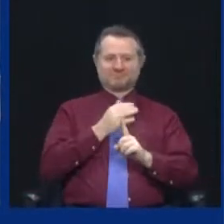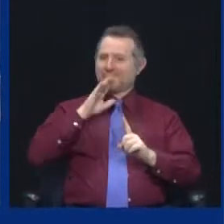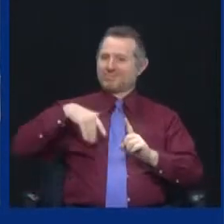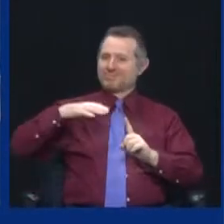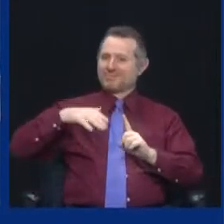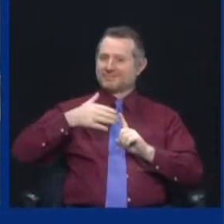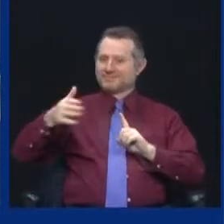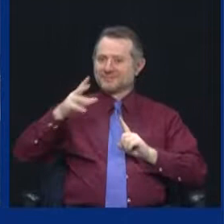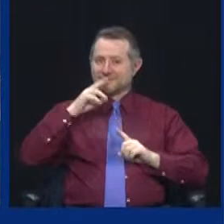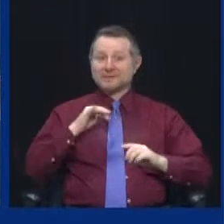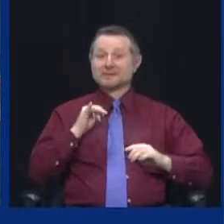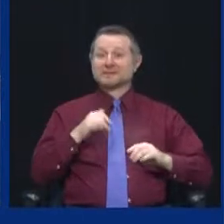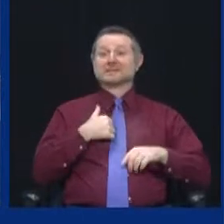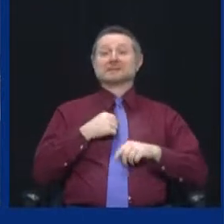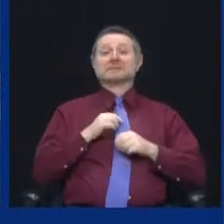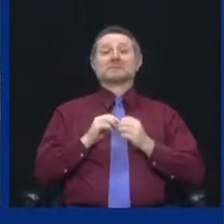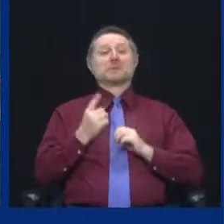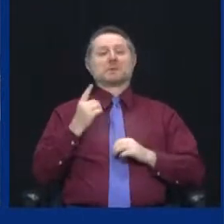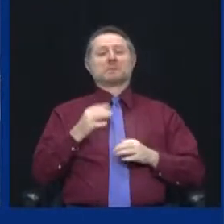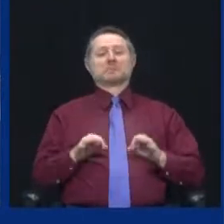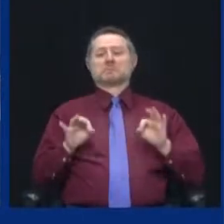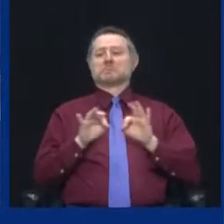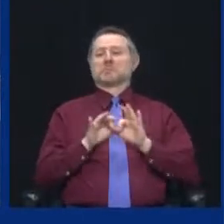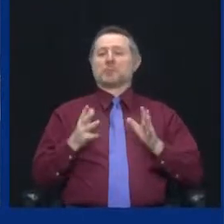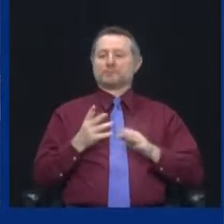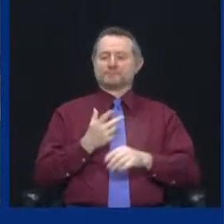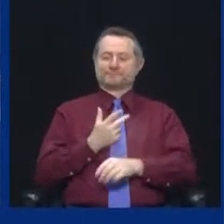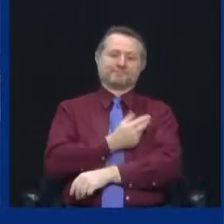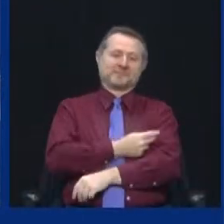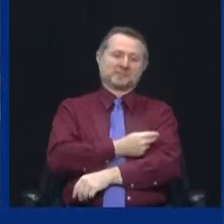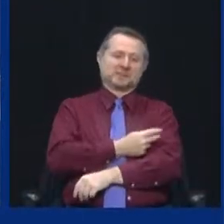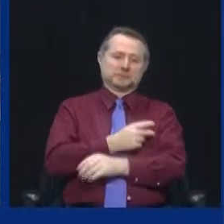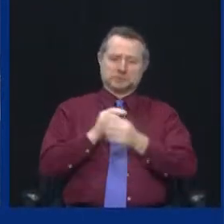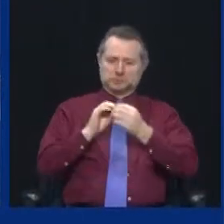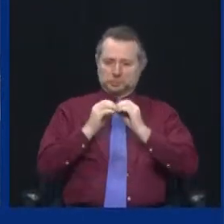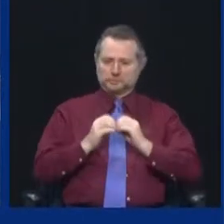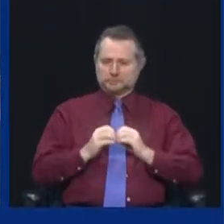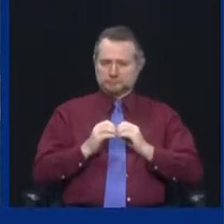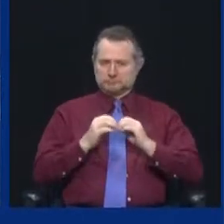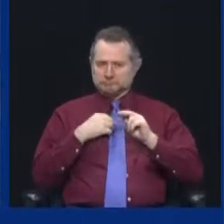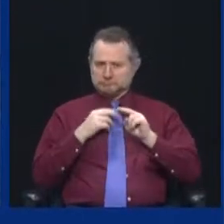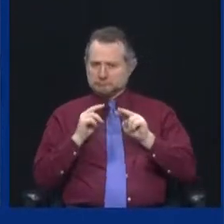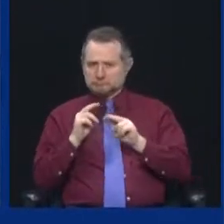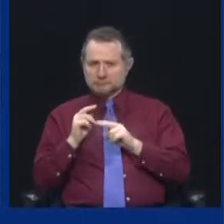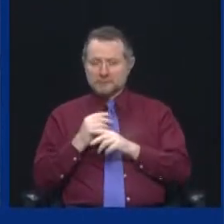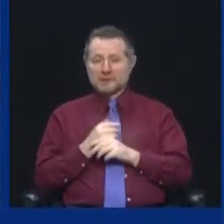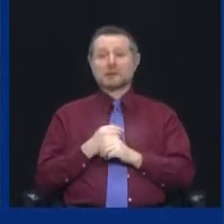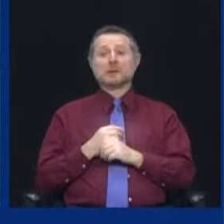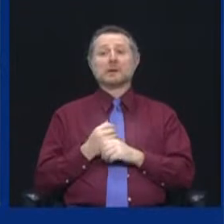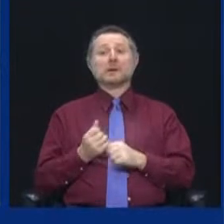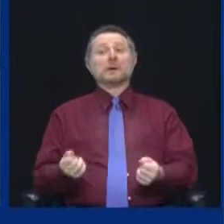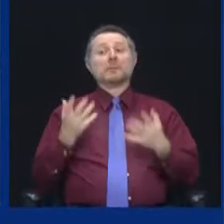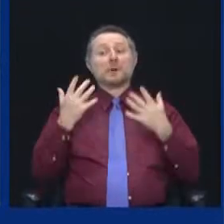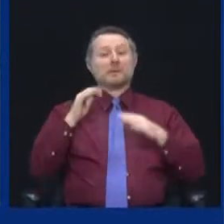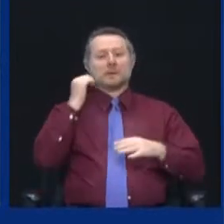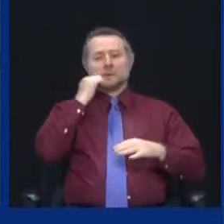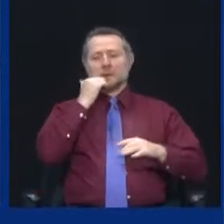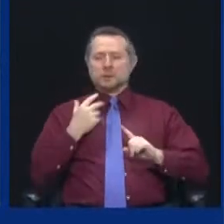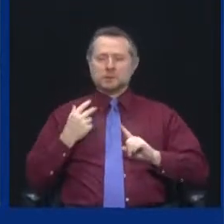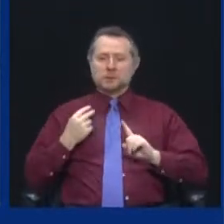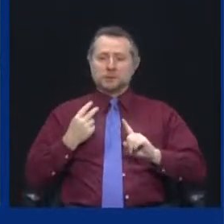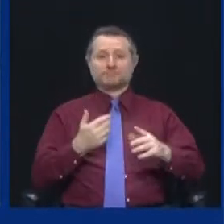To me, the most important metric now is the vaccination rate. How many people are we vaccinating? We've